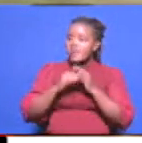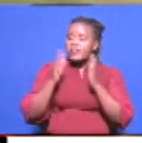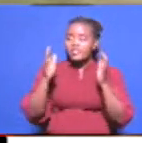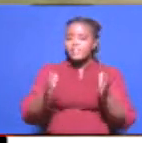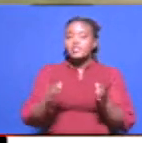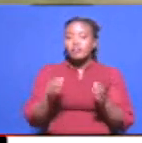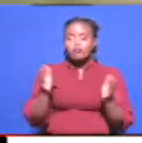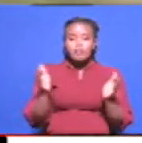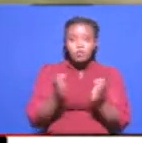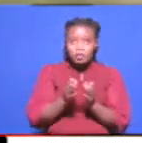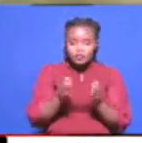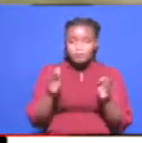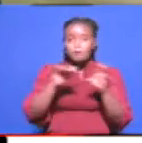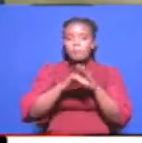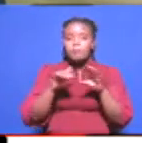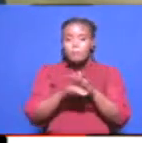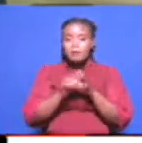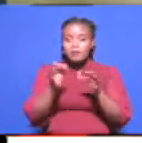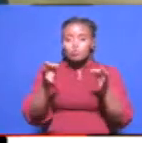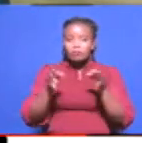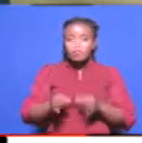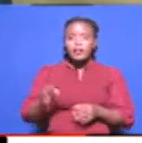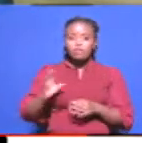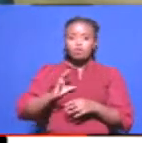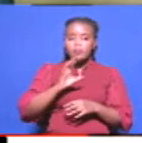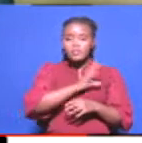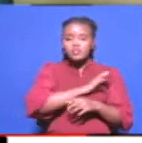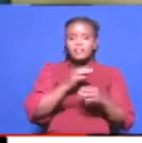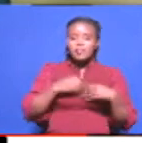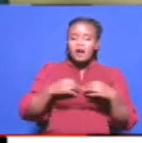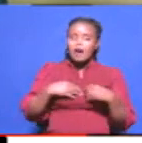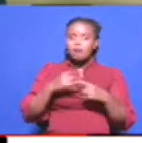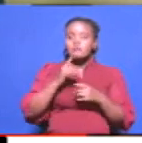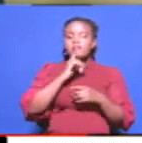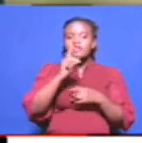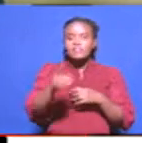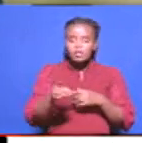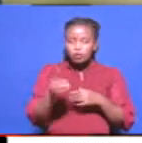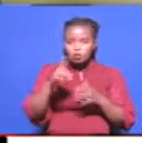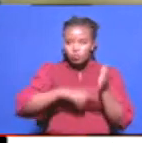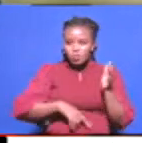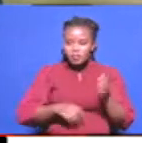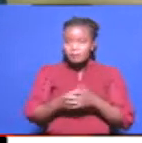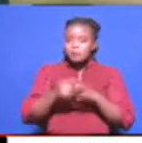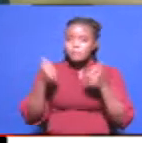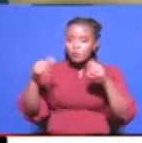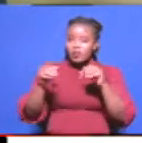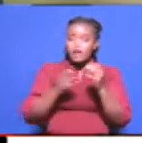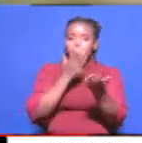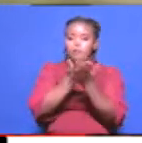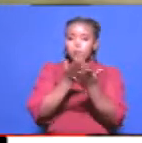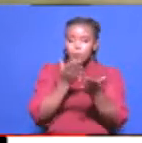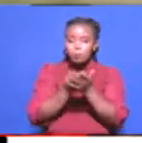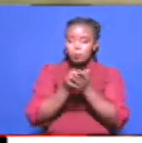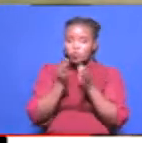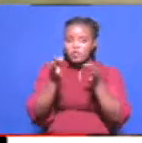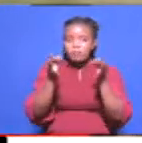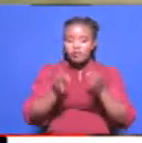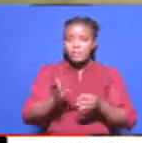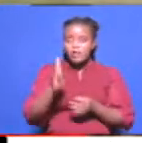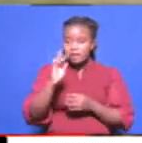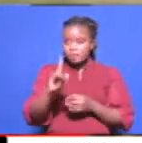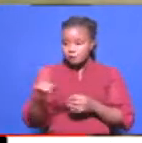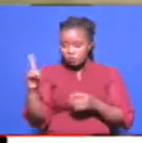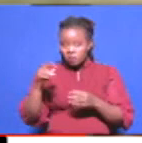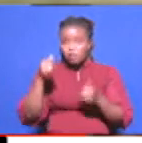Finance Committee are already briefed and have instructions that any proposal in the finance bill that is going to affect